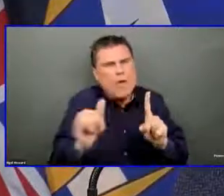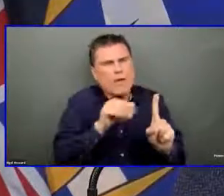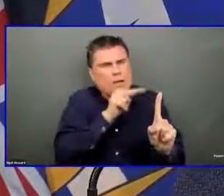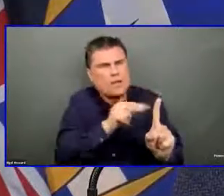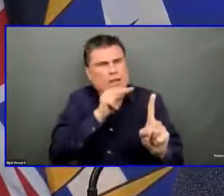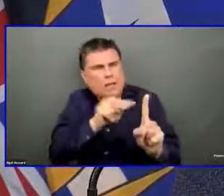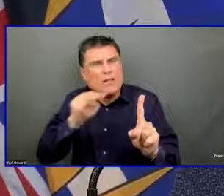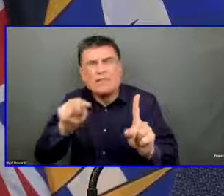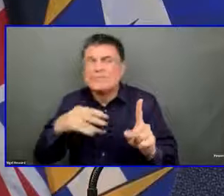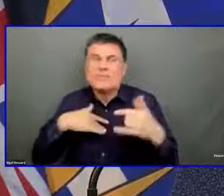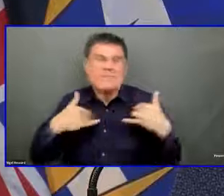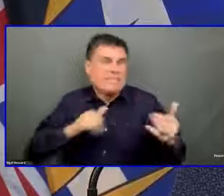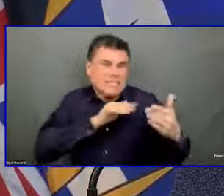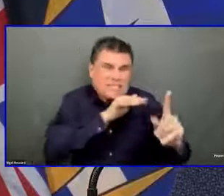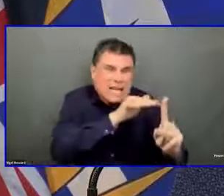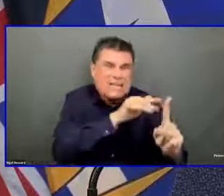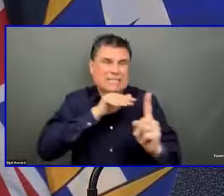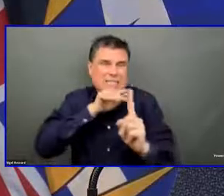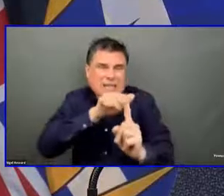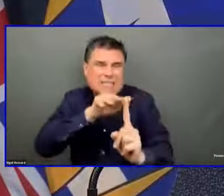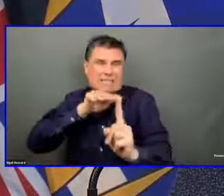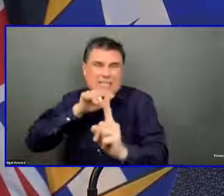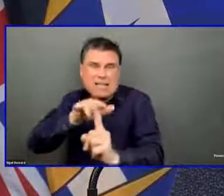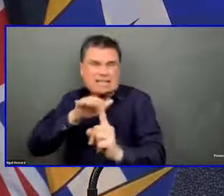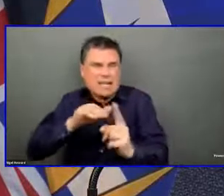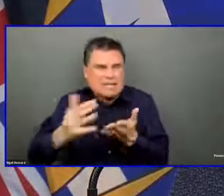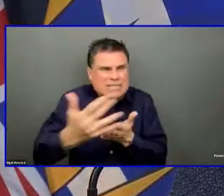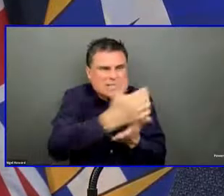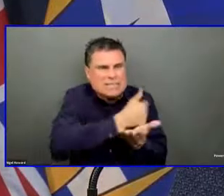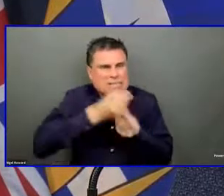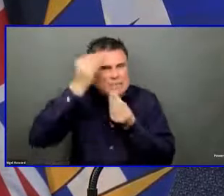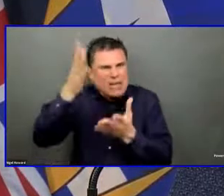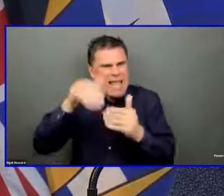providing clinics where people can get the support that they need.